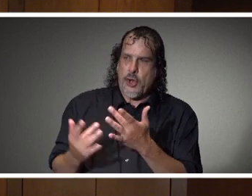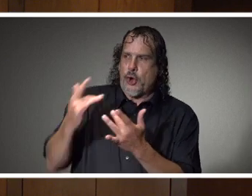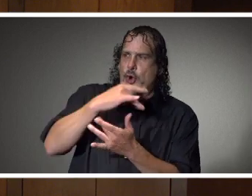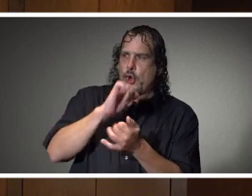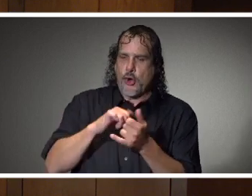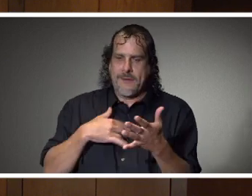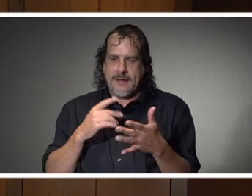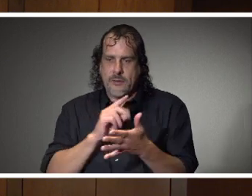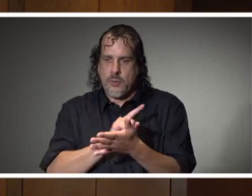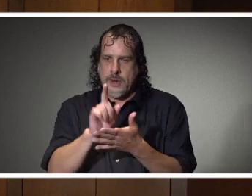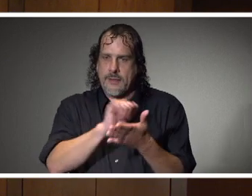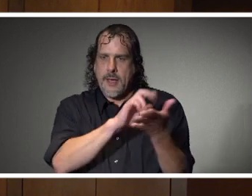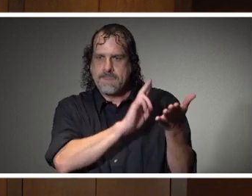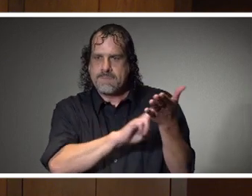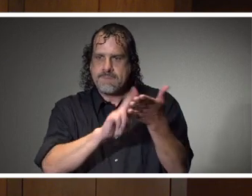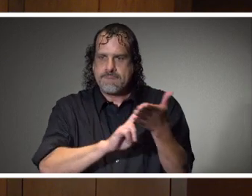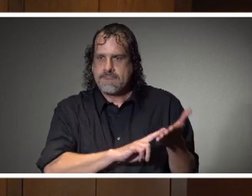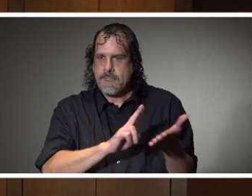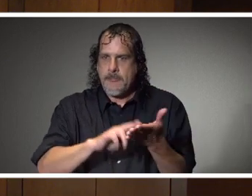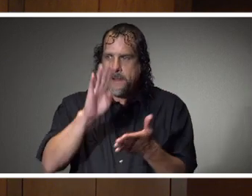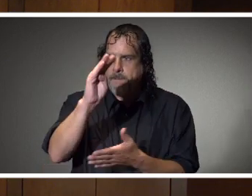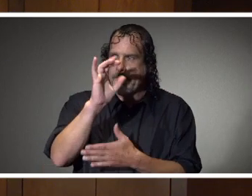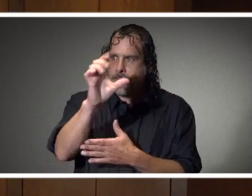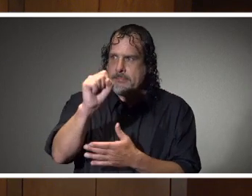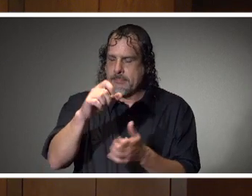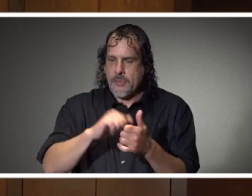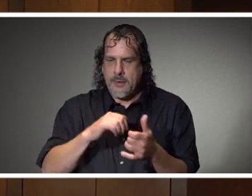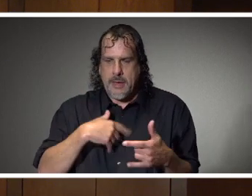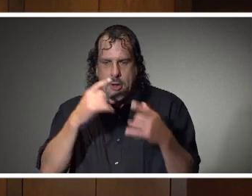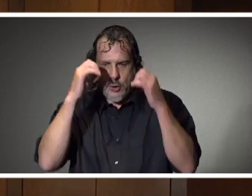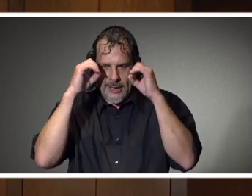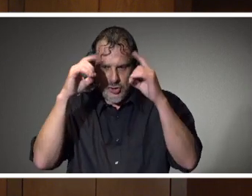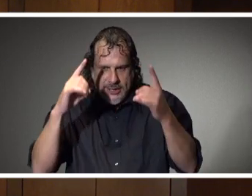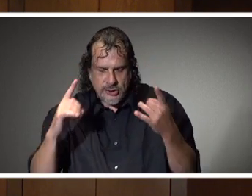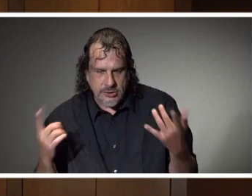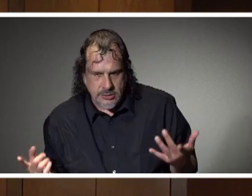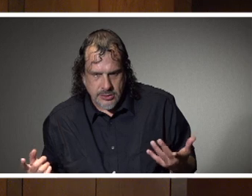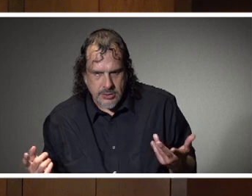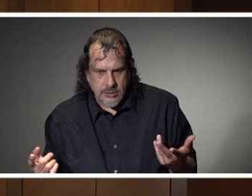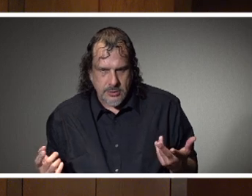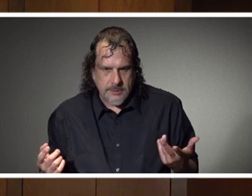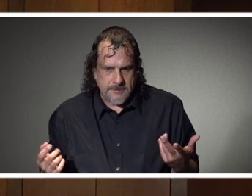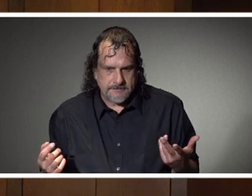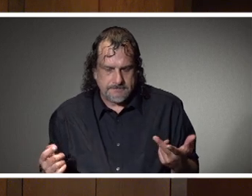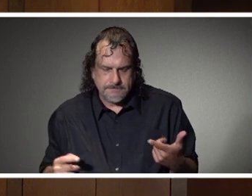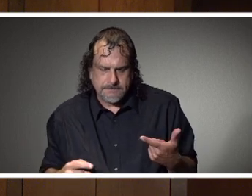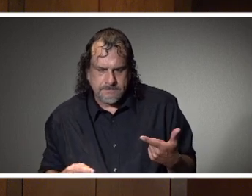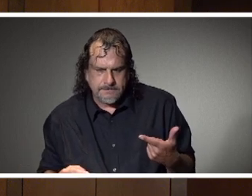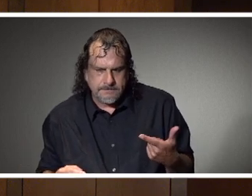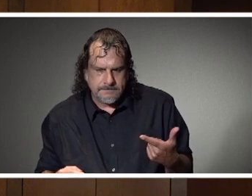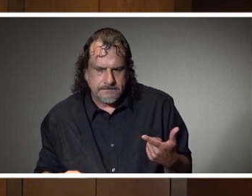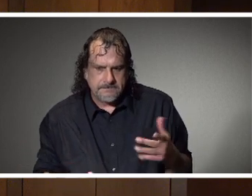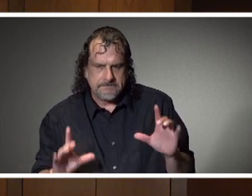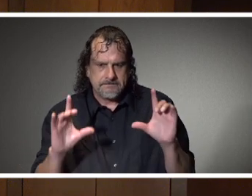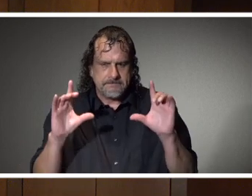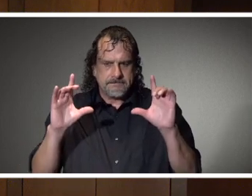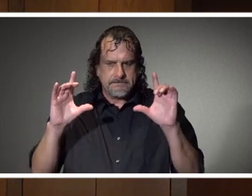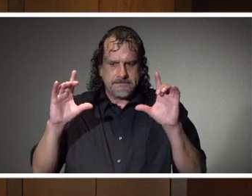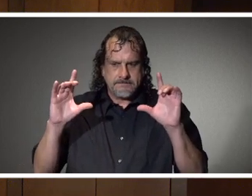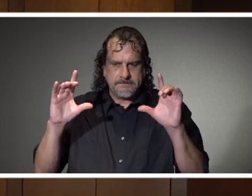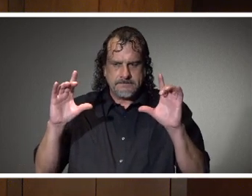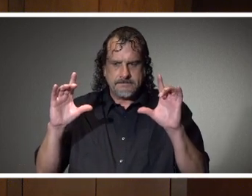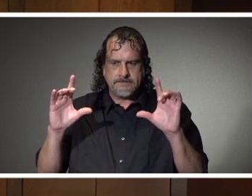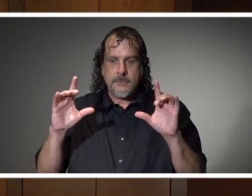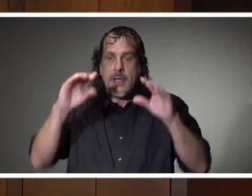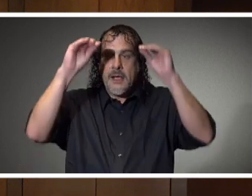some bills about the education, somewhat about the licensure for a